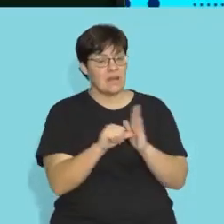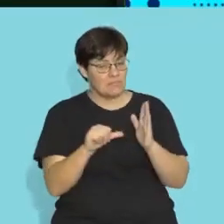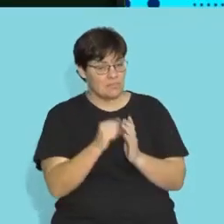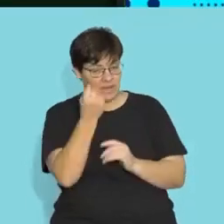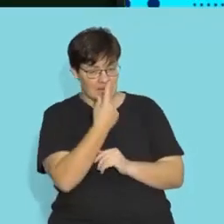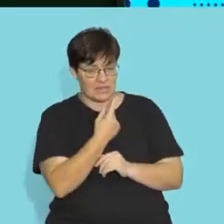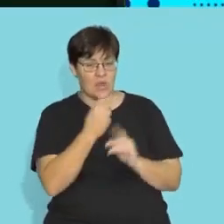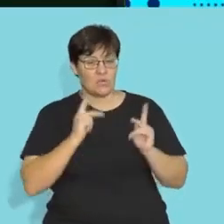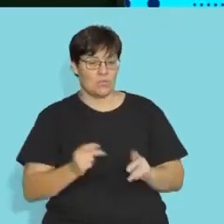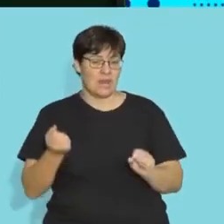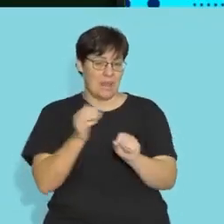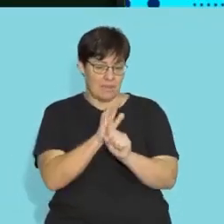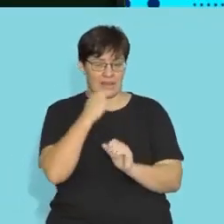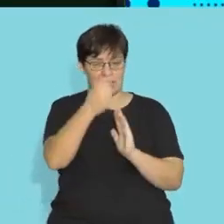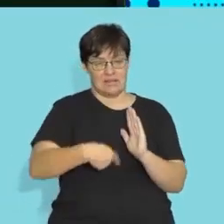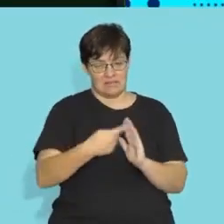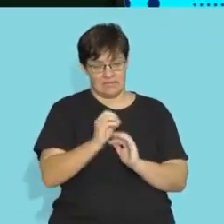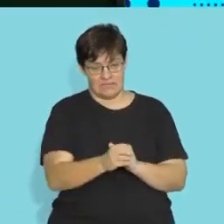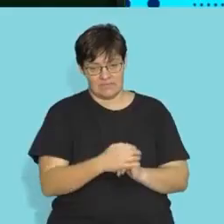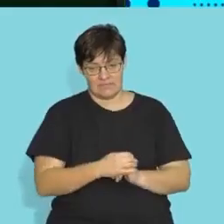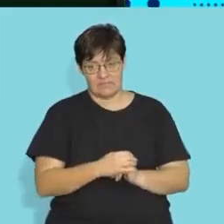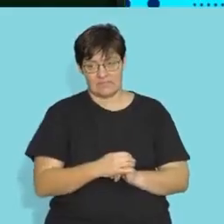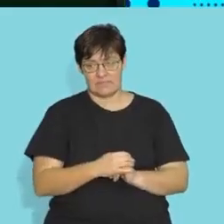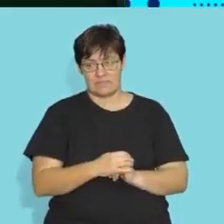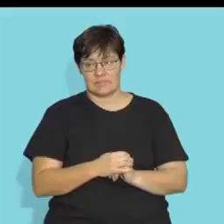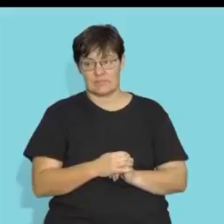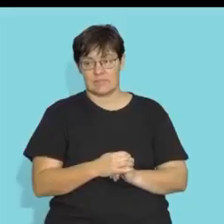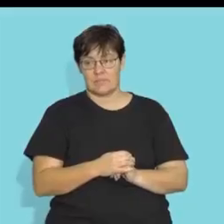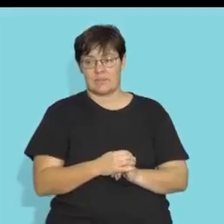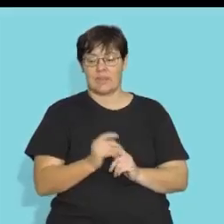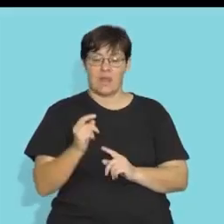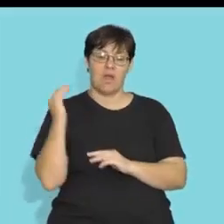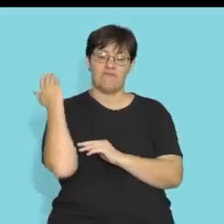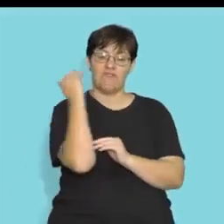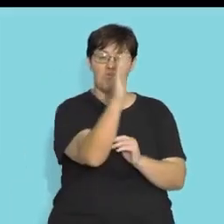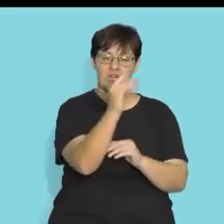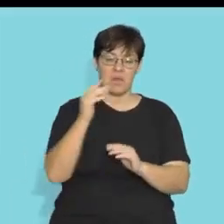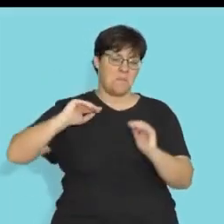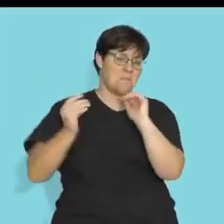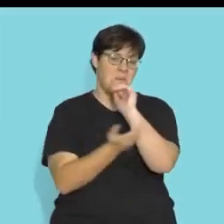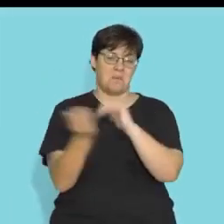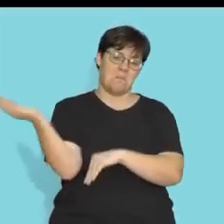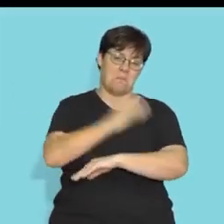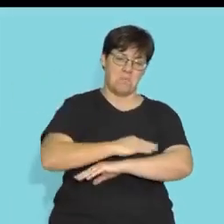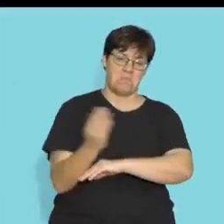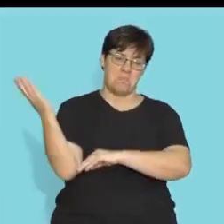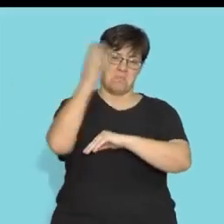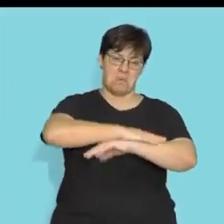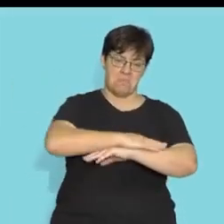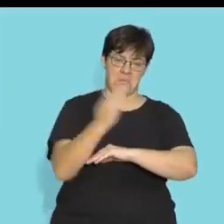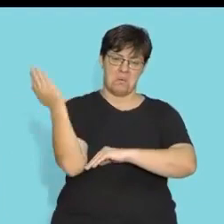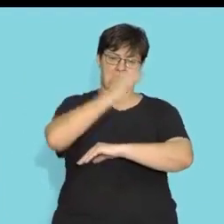that's an important part of understanding the human impact on the water cycle. The next component is looking at